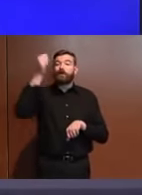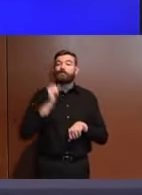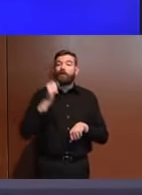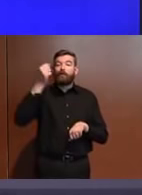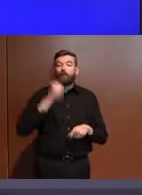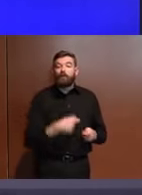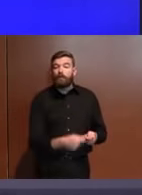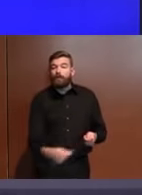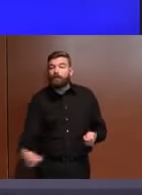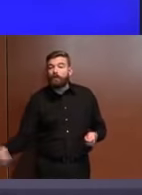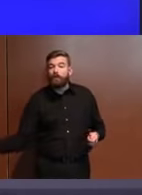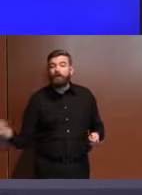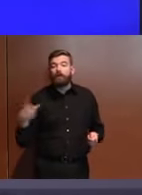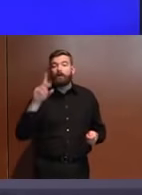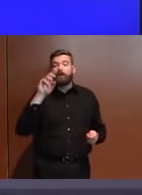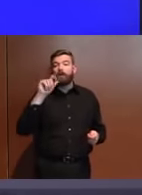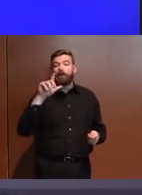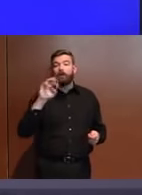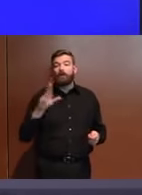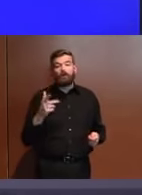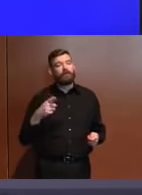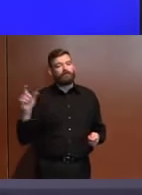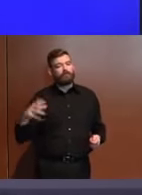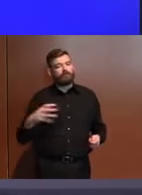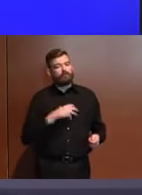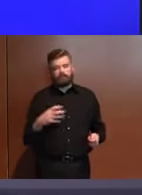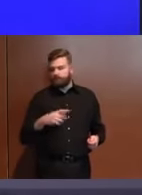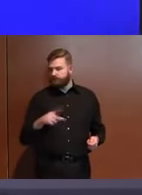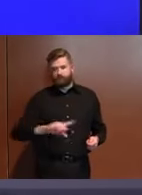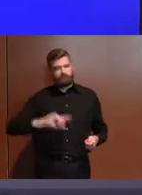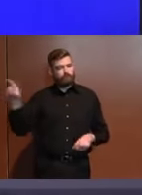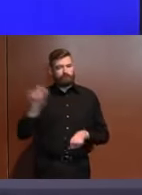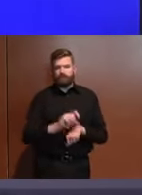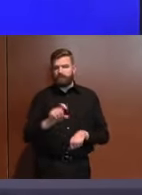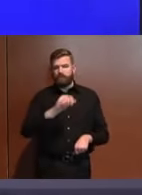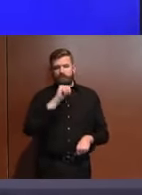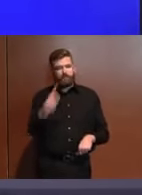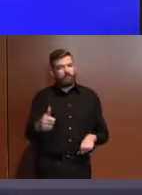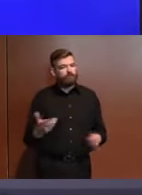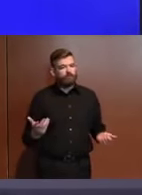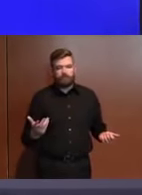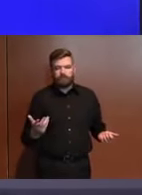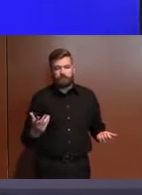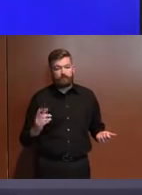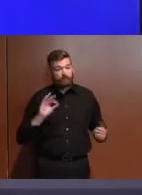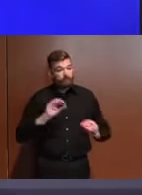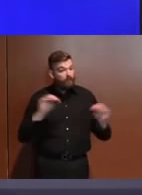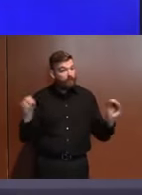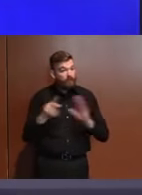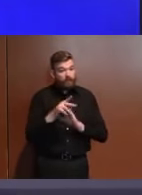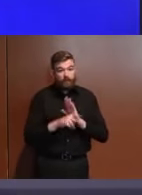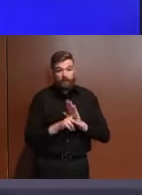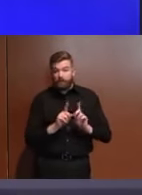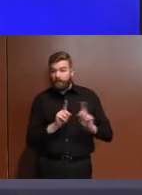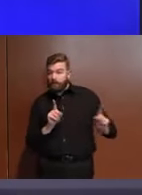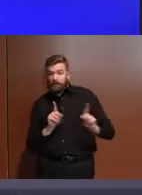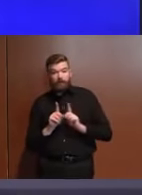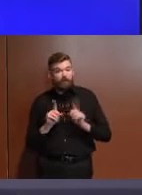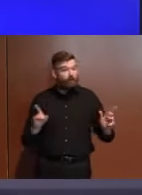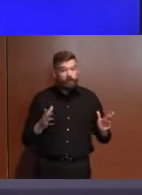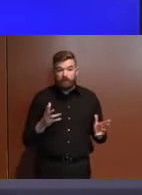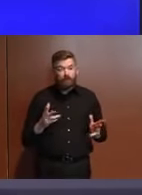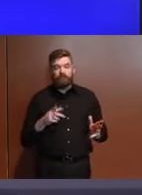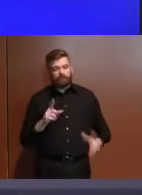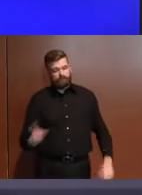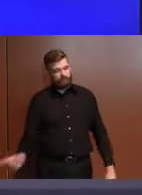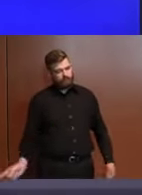now in a firm where there isn't a both work-at-home policy as well as social distancing